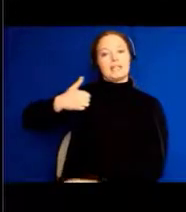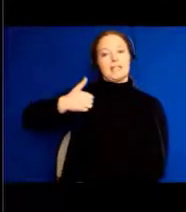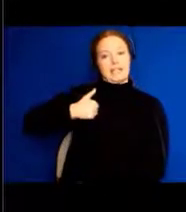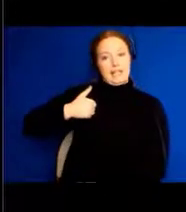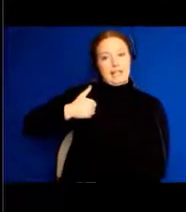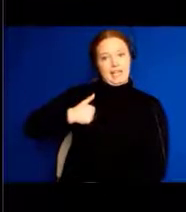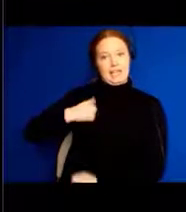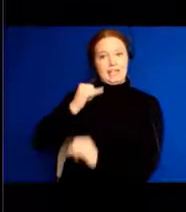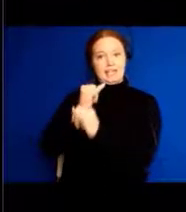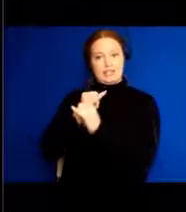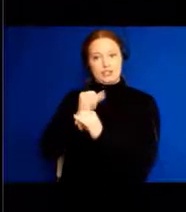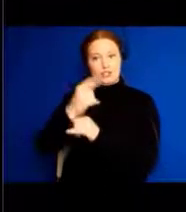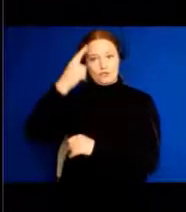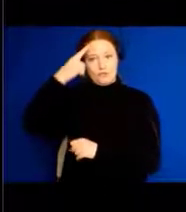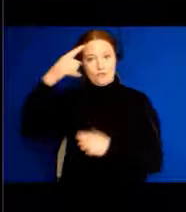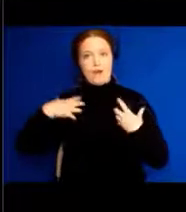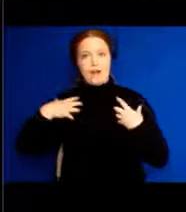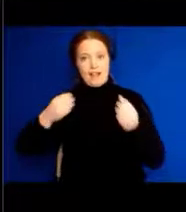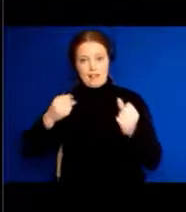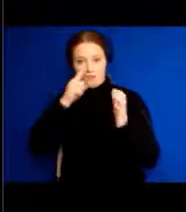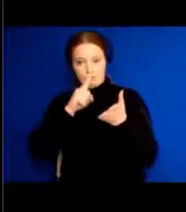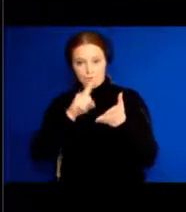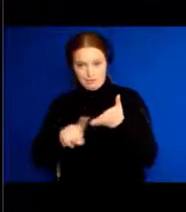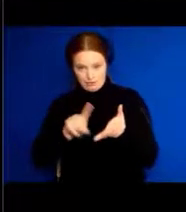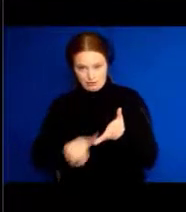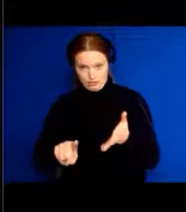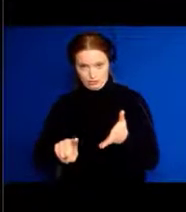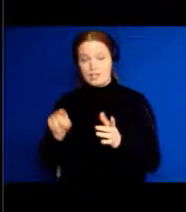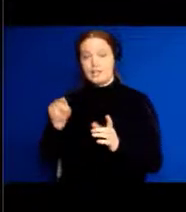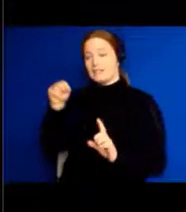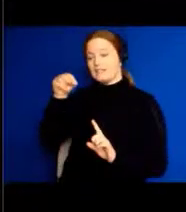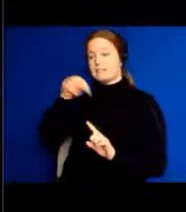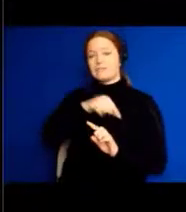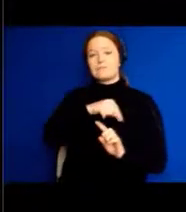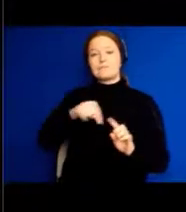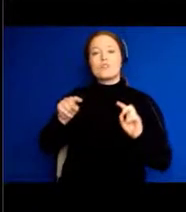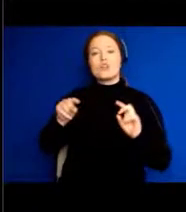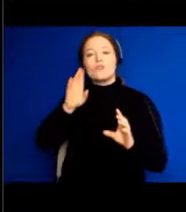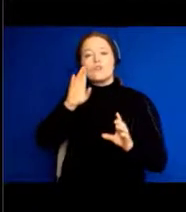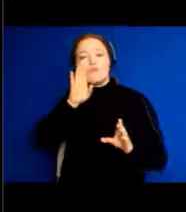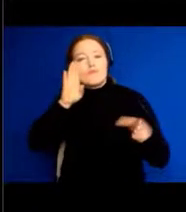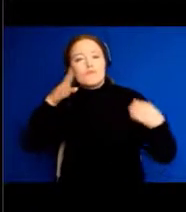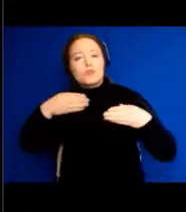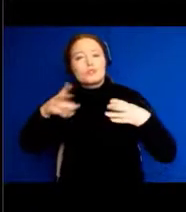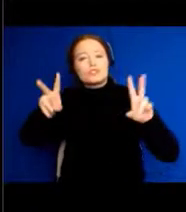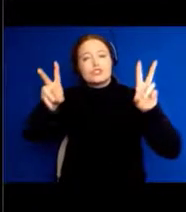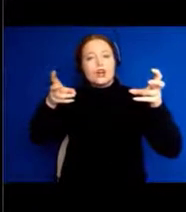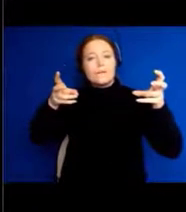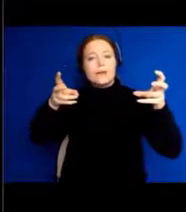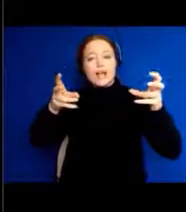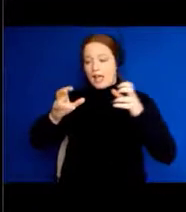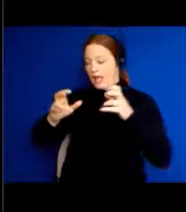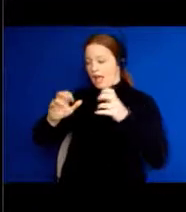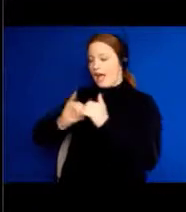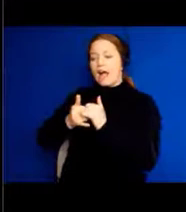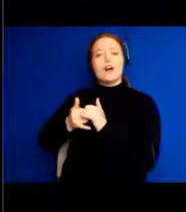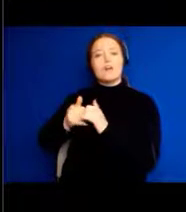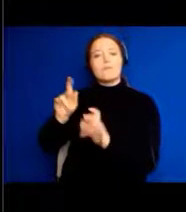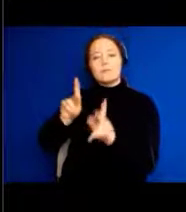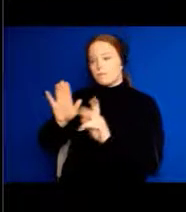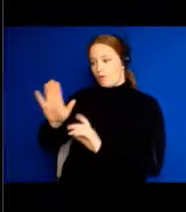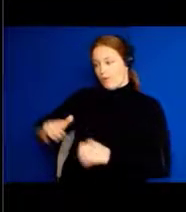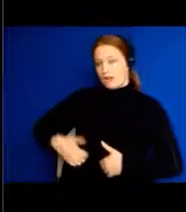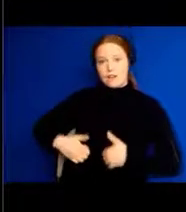mentioned before, was really focused on the topic of how do people live well with dementia? And